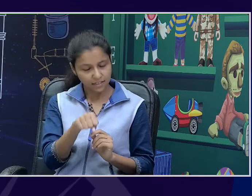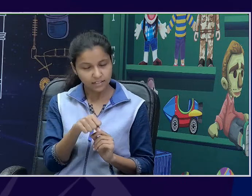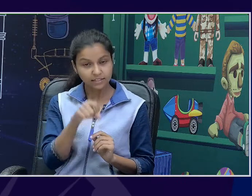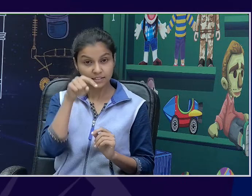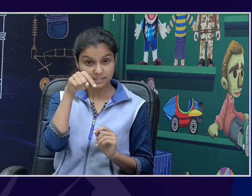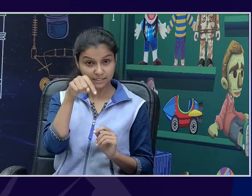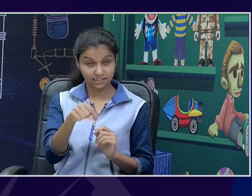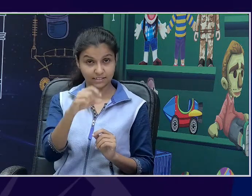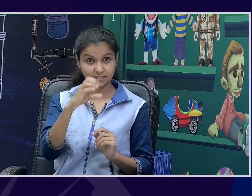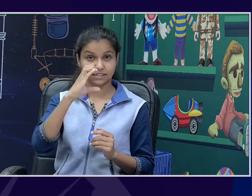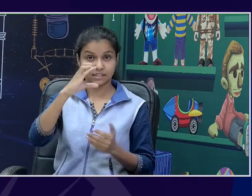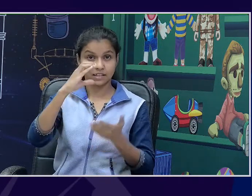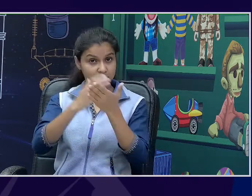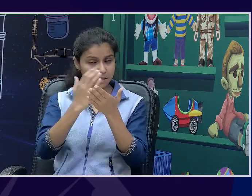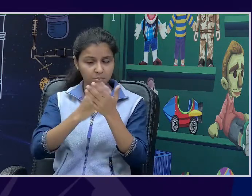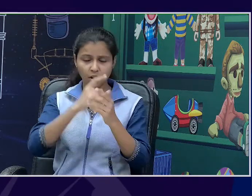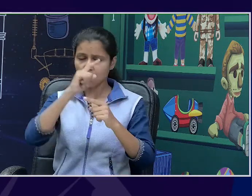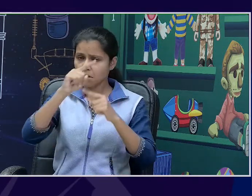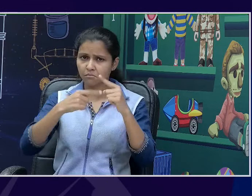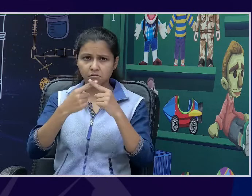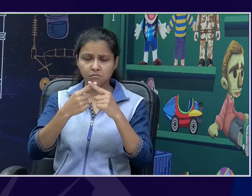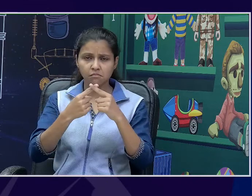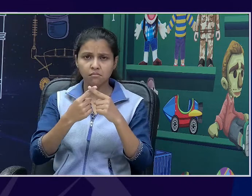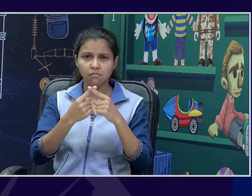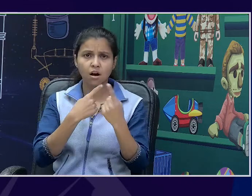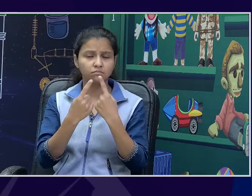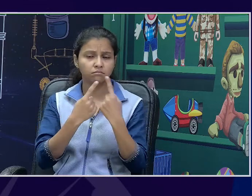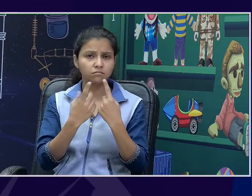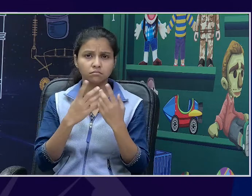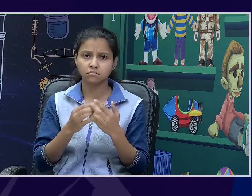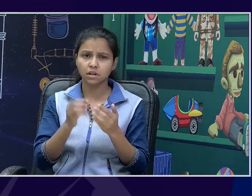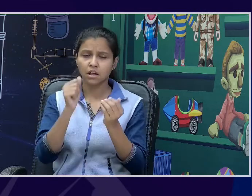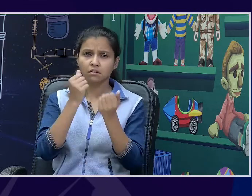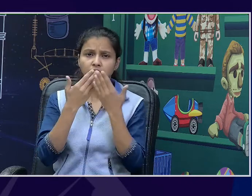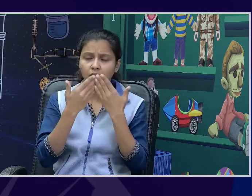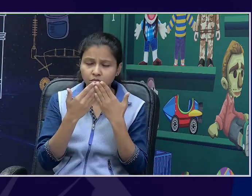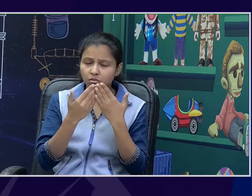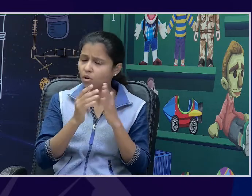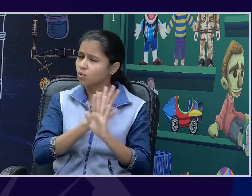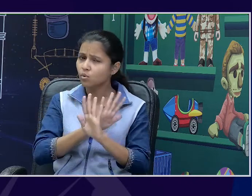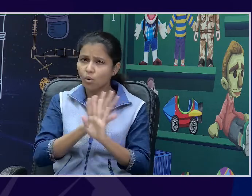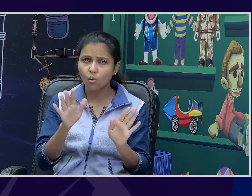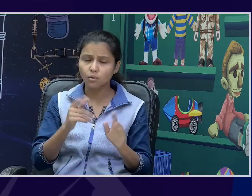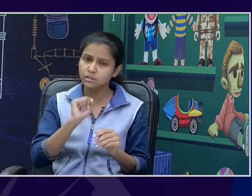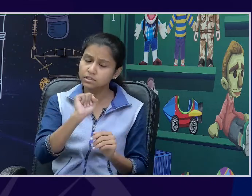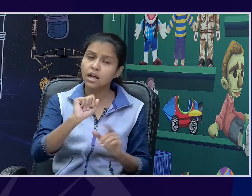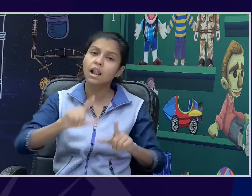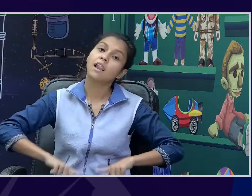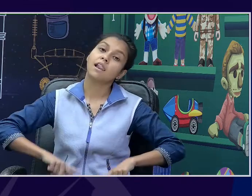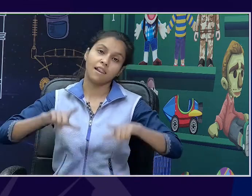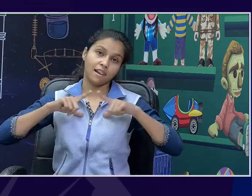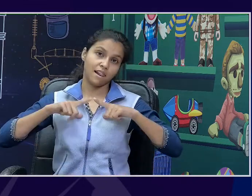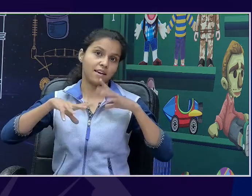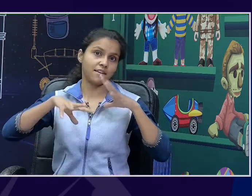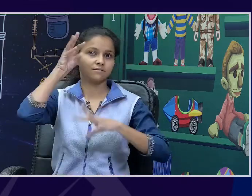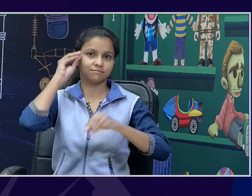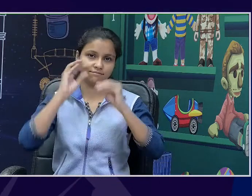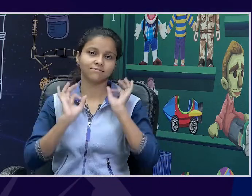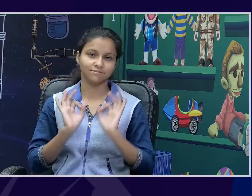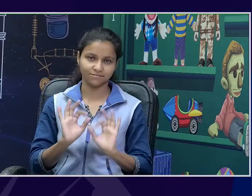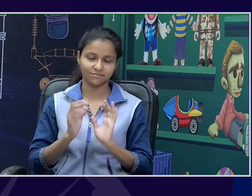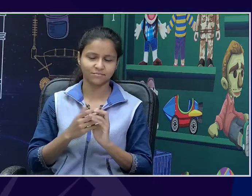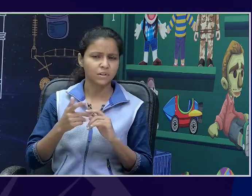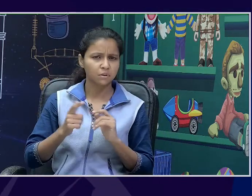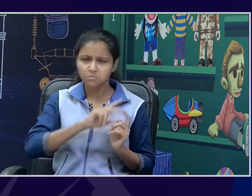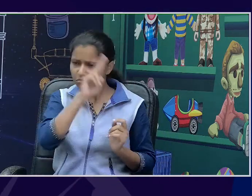this chapter does not only talks about academics or any. It gives us a life lesson. Right. That we